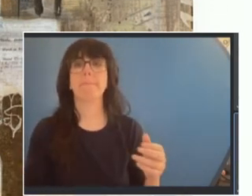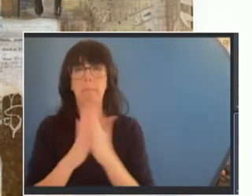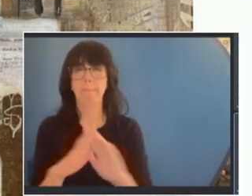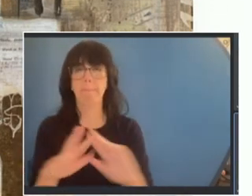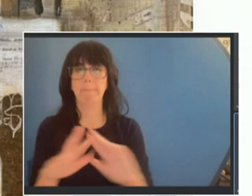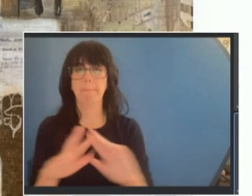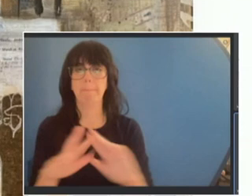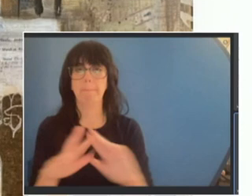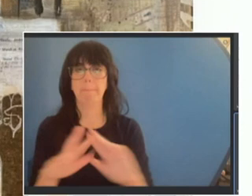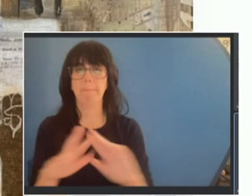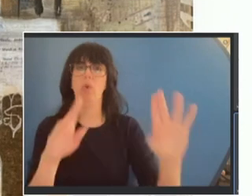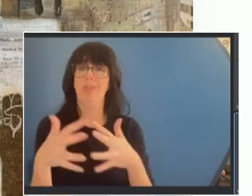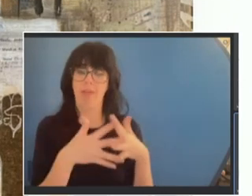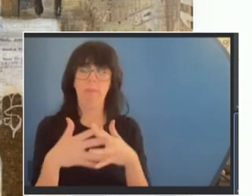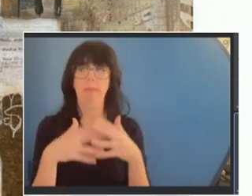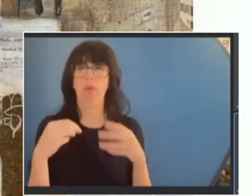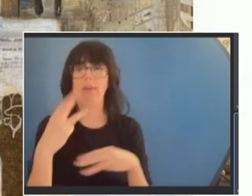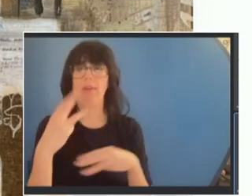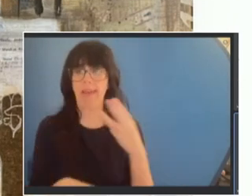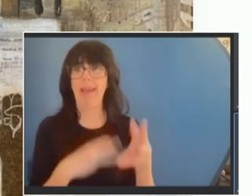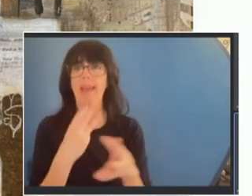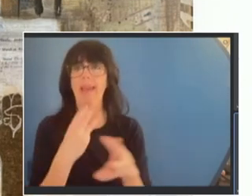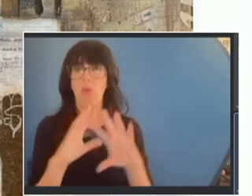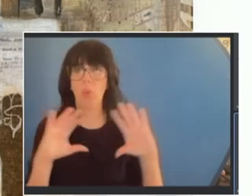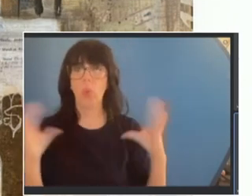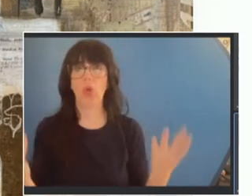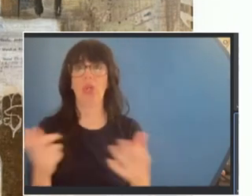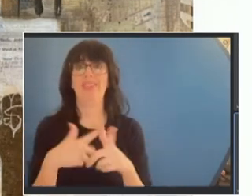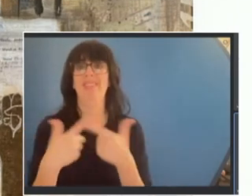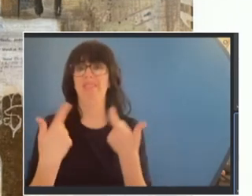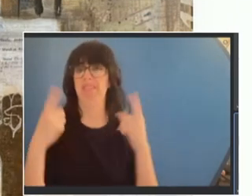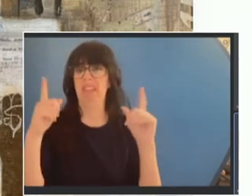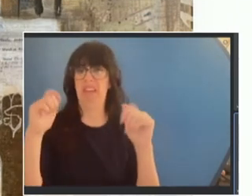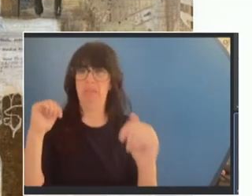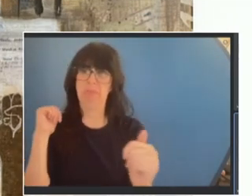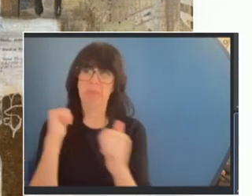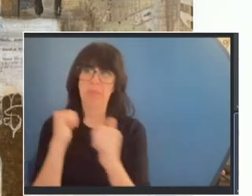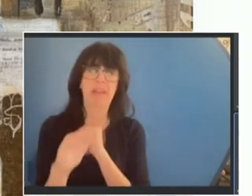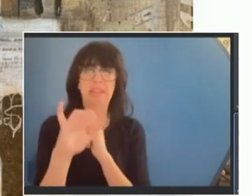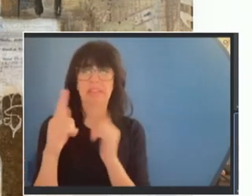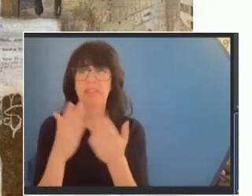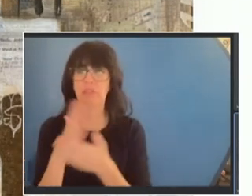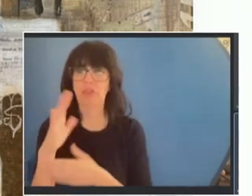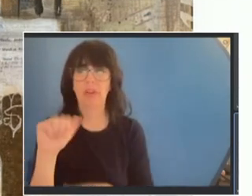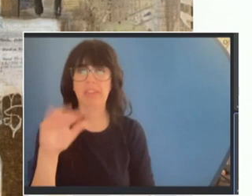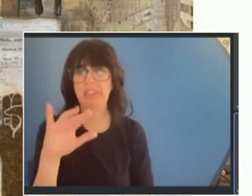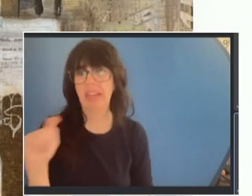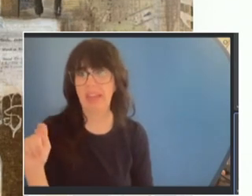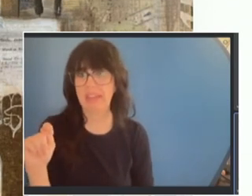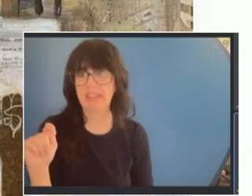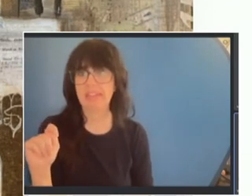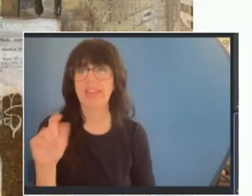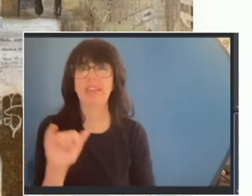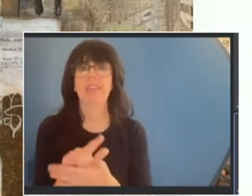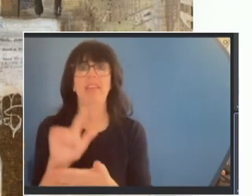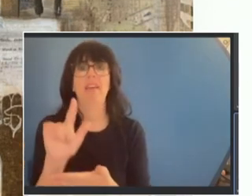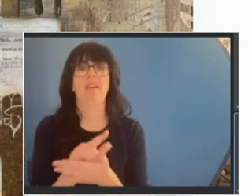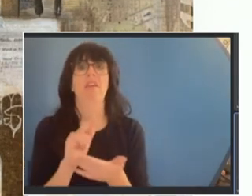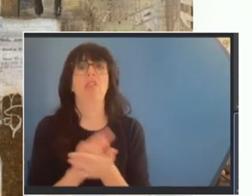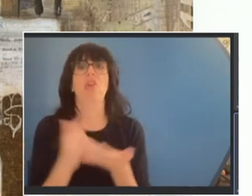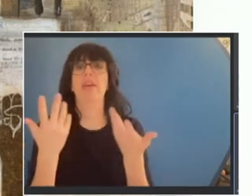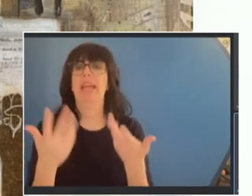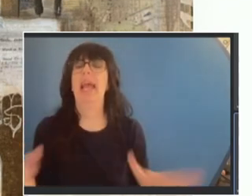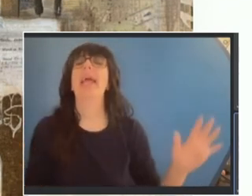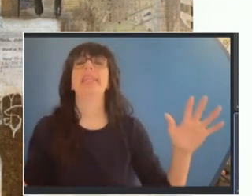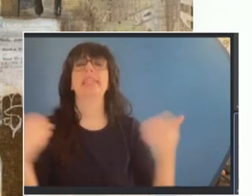march led to the passing of the Civil Rights Act of 1964. That law ended segregation in public places